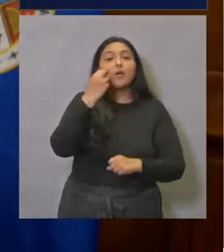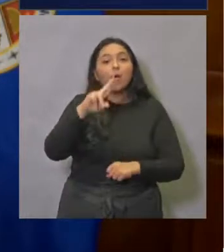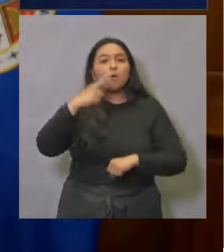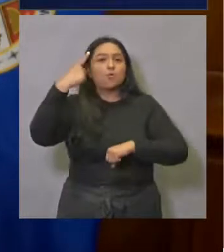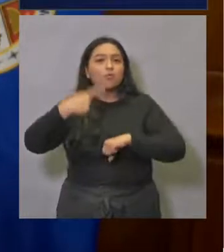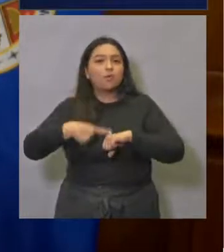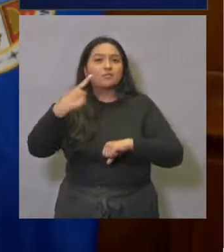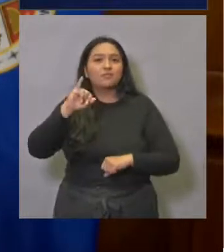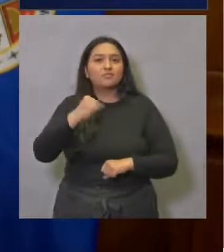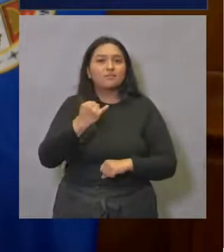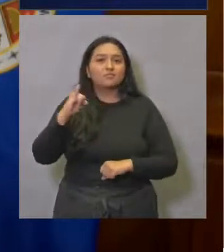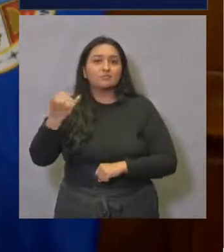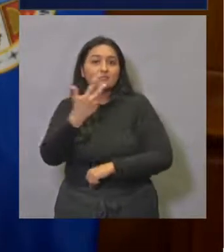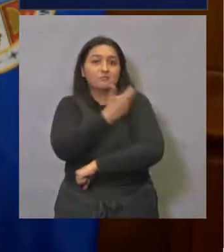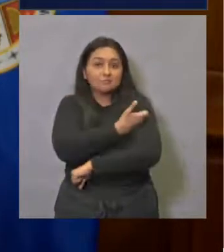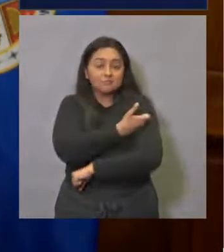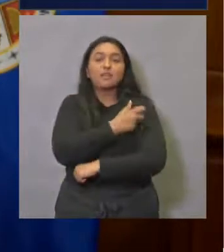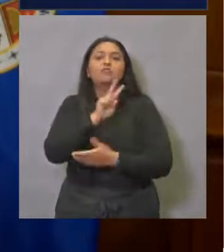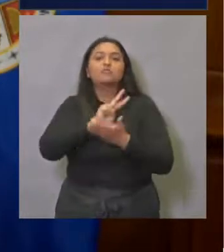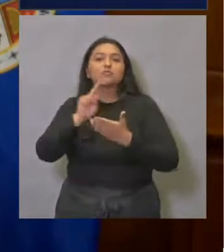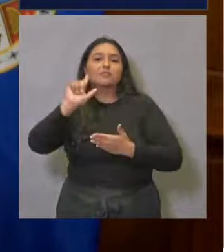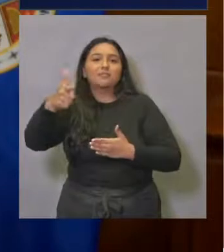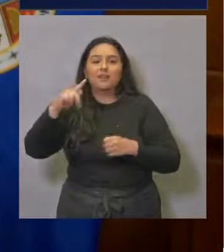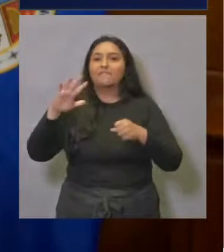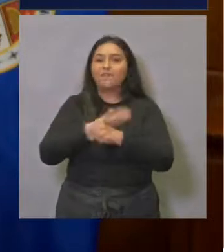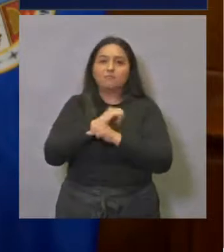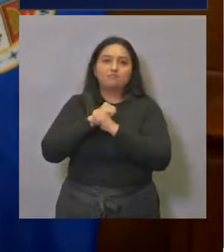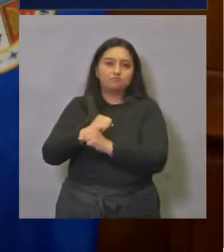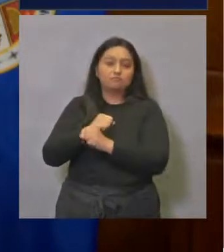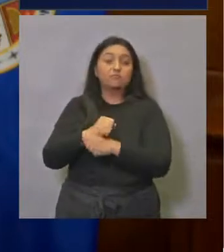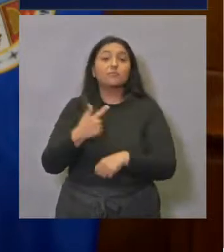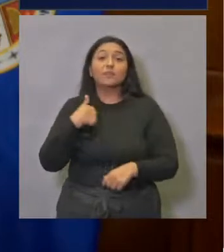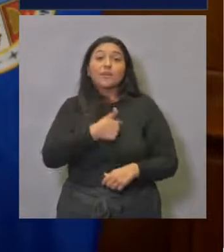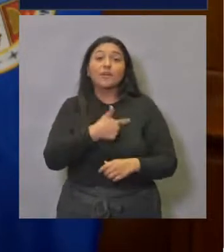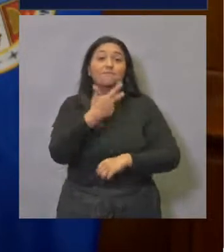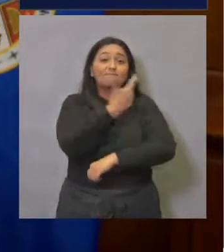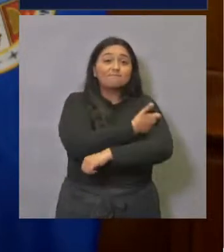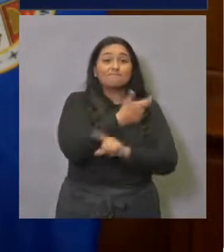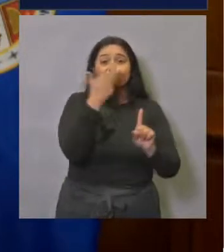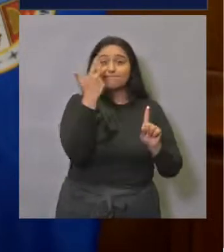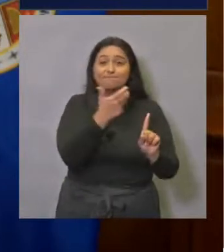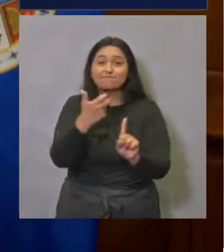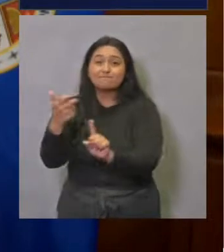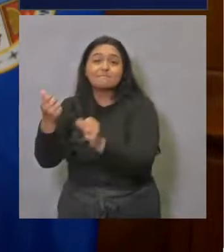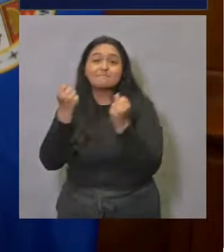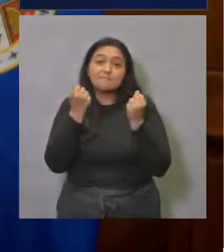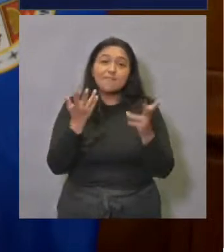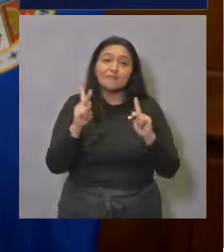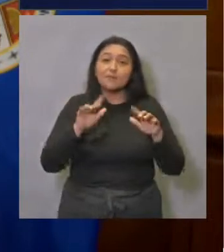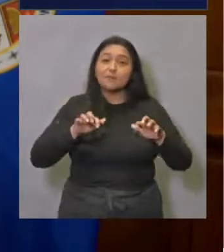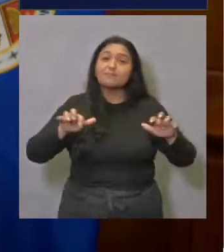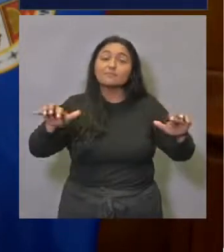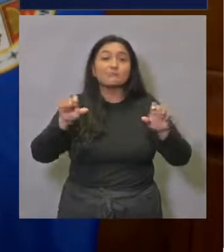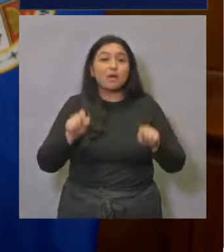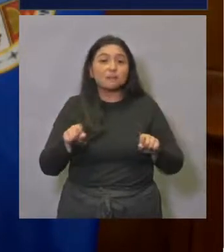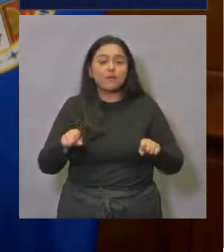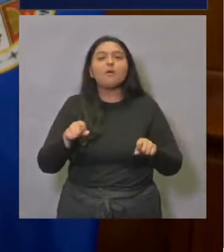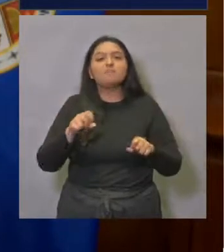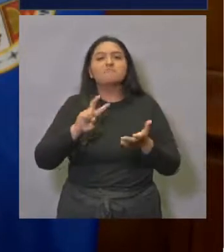dose. By vaccinating as many people as possible and as quickly as we can, we'll put this pandemic behind